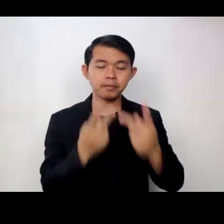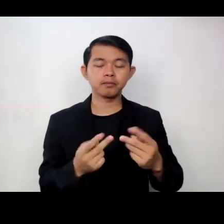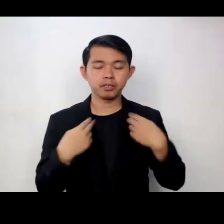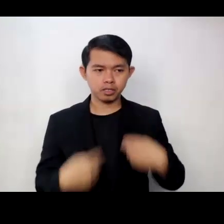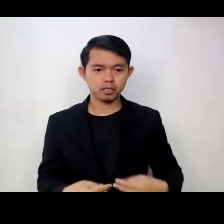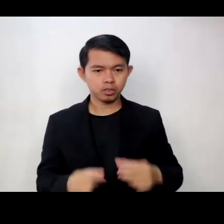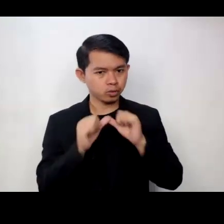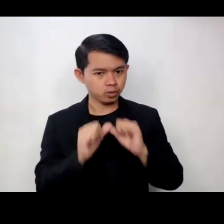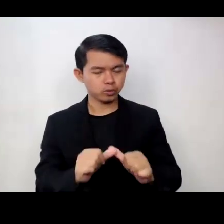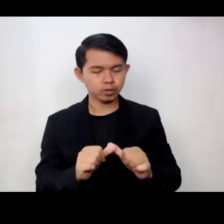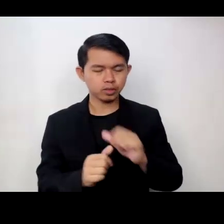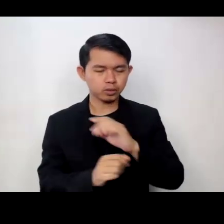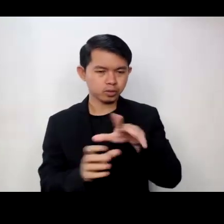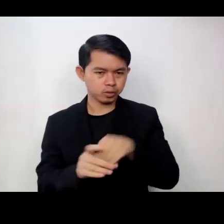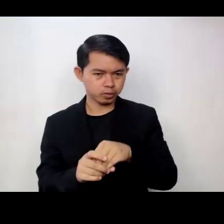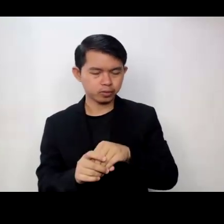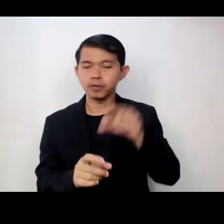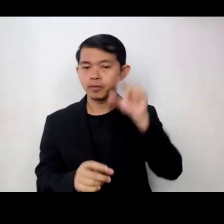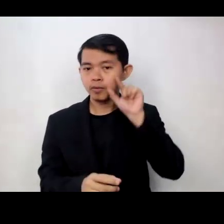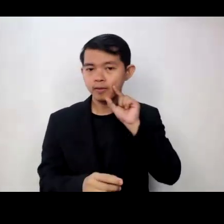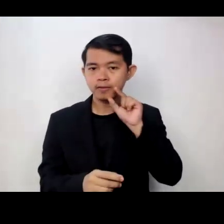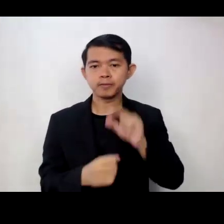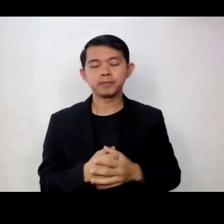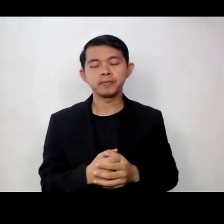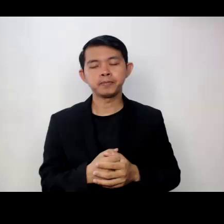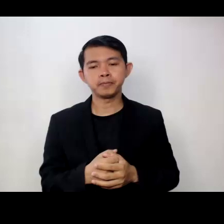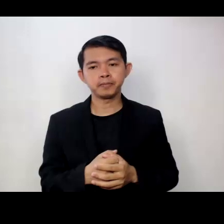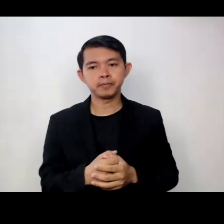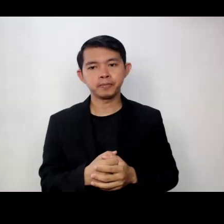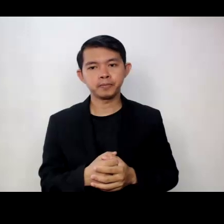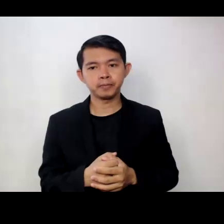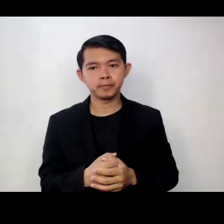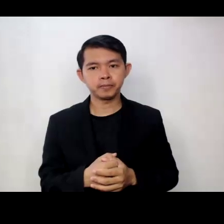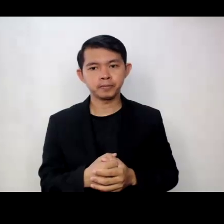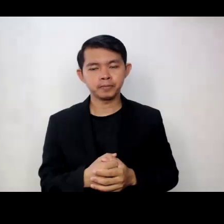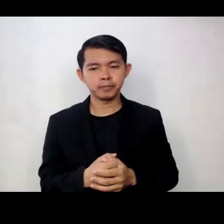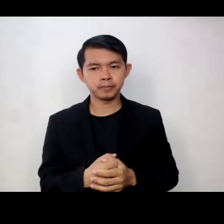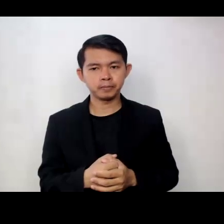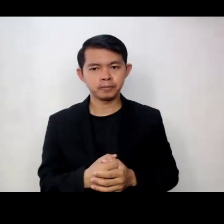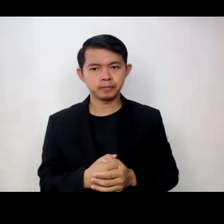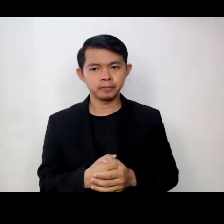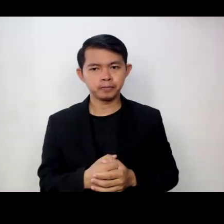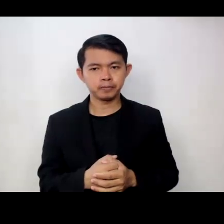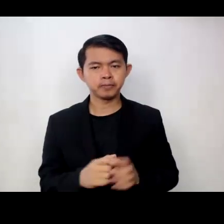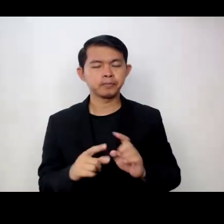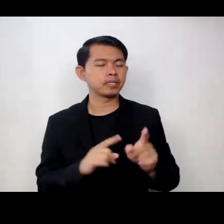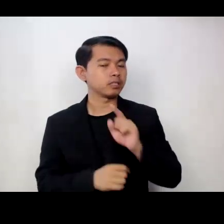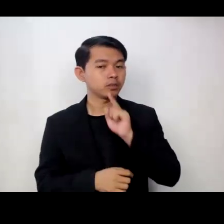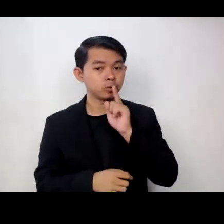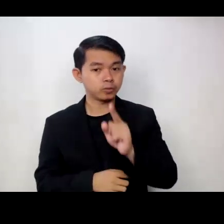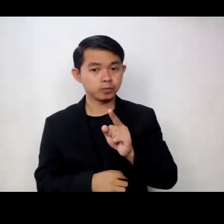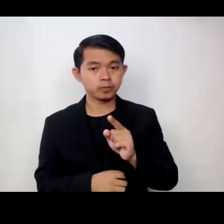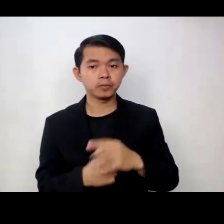the gender binary, even if both public health and medicine have shown that in reality,